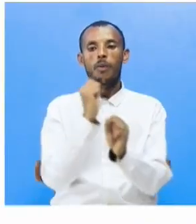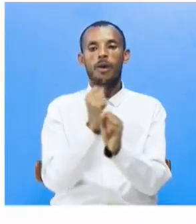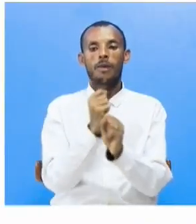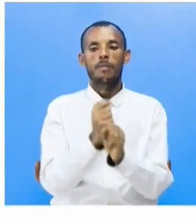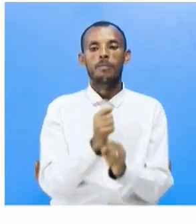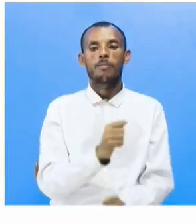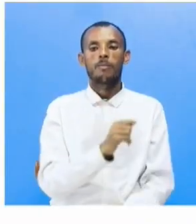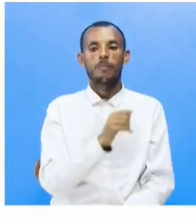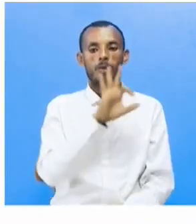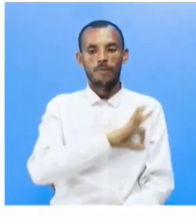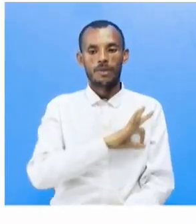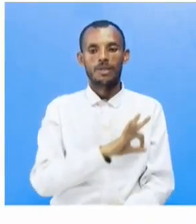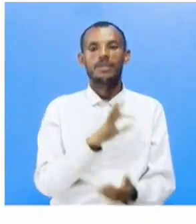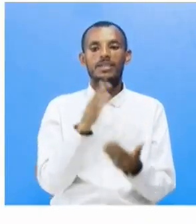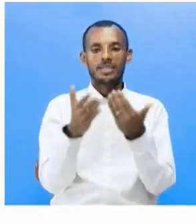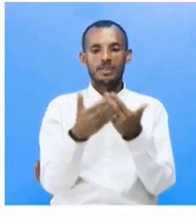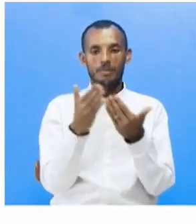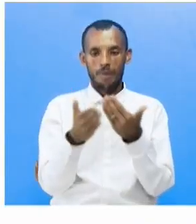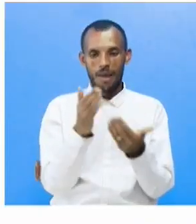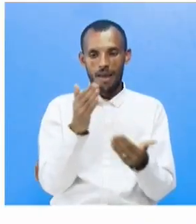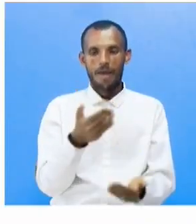Simply, profit